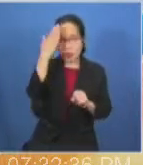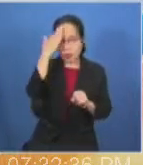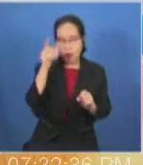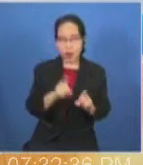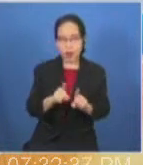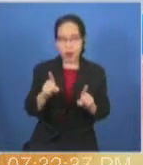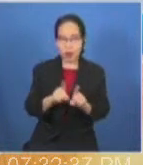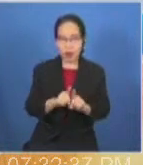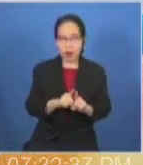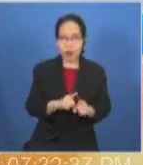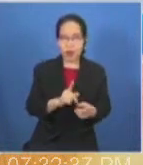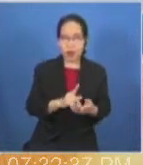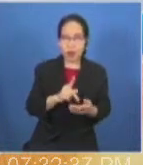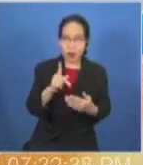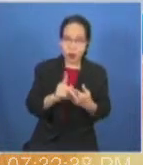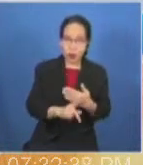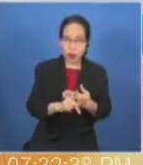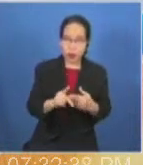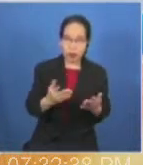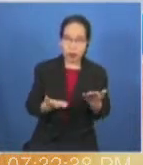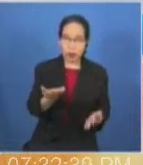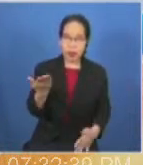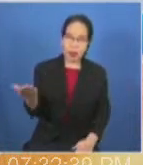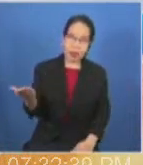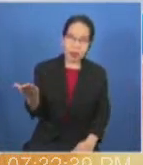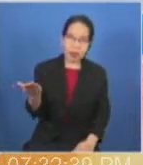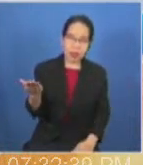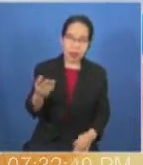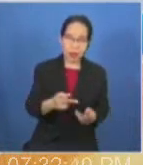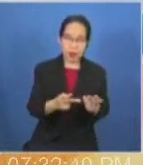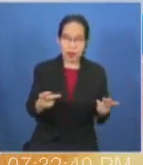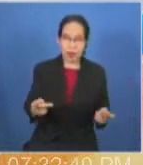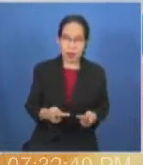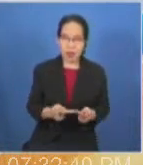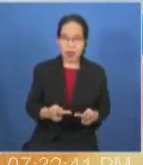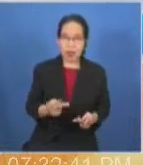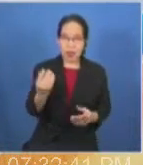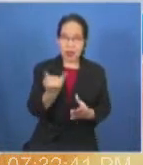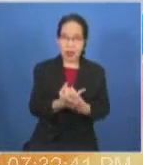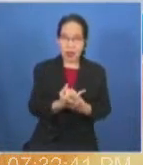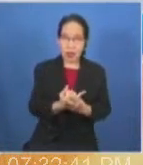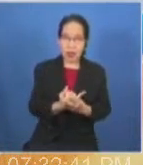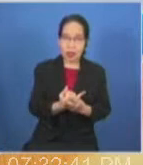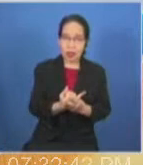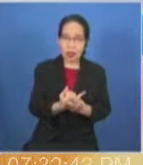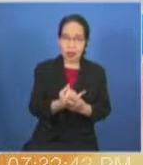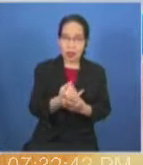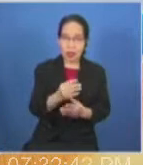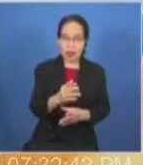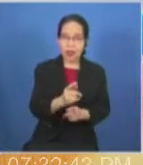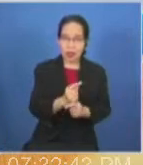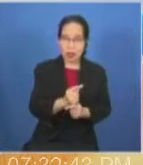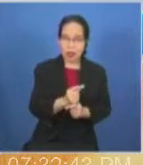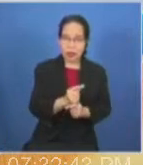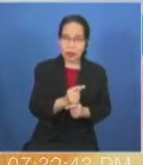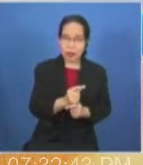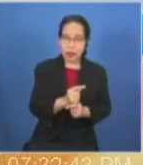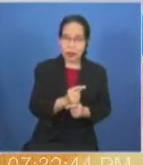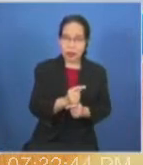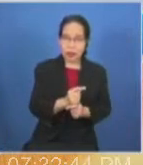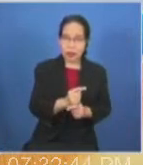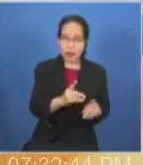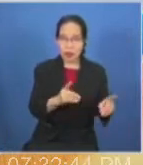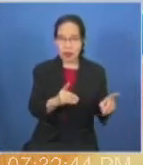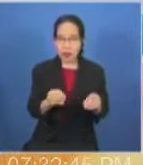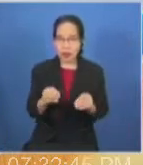will be updated on our activities, including our outreach programs that may be happening in your